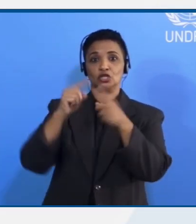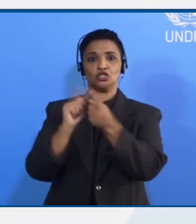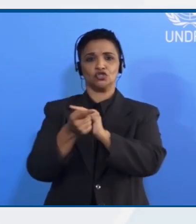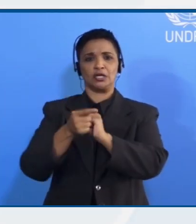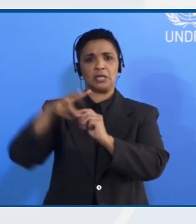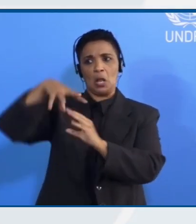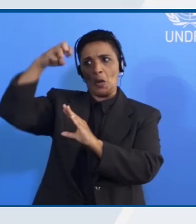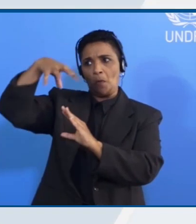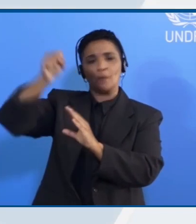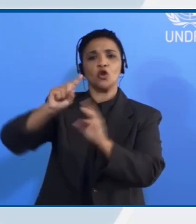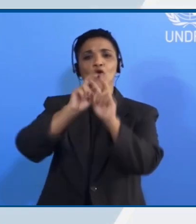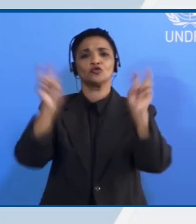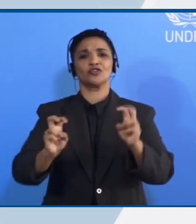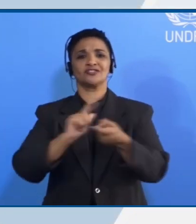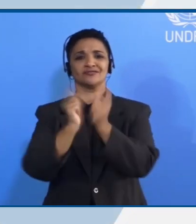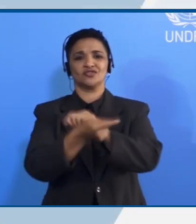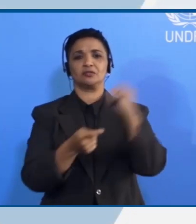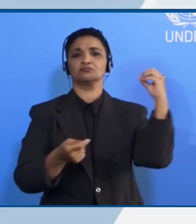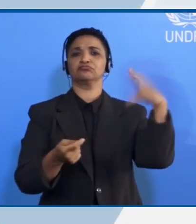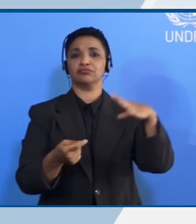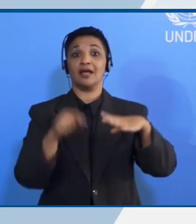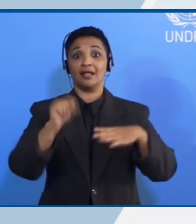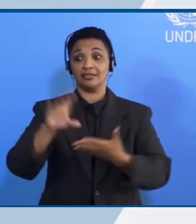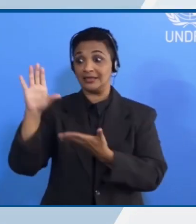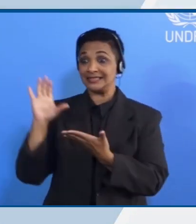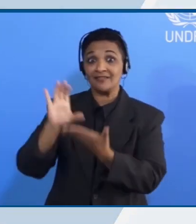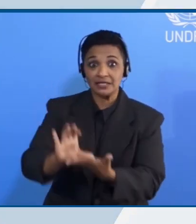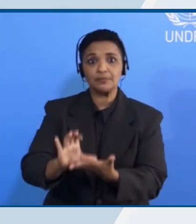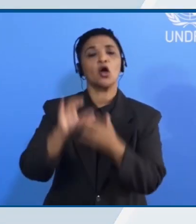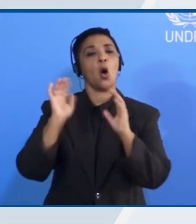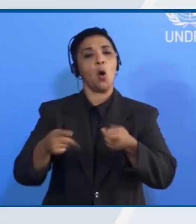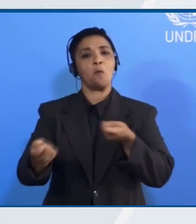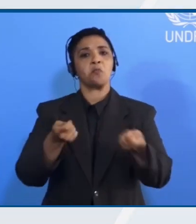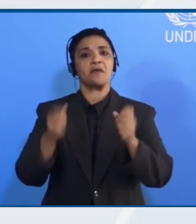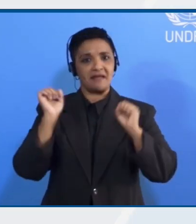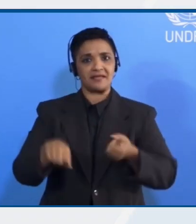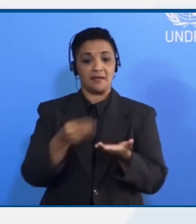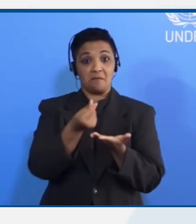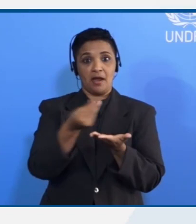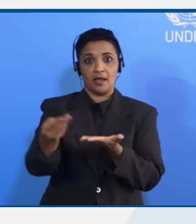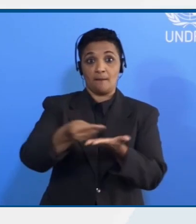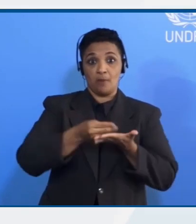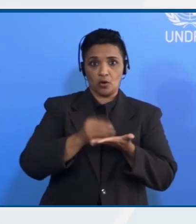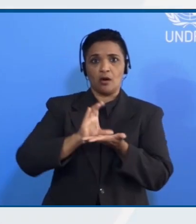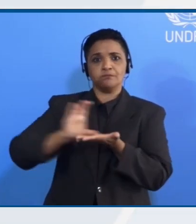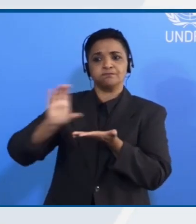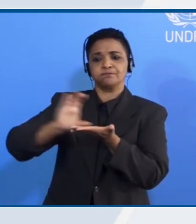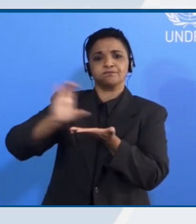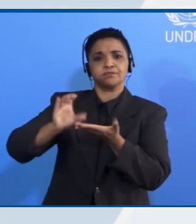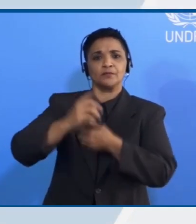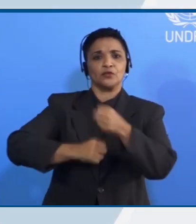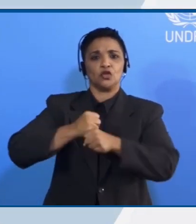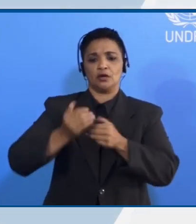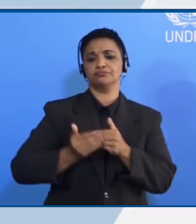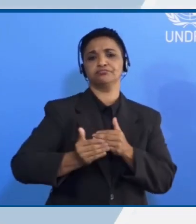efficient lighting, just the cost saving arising from that investment, it is capable of paying off for the investment over the entirety of